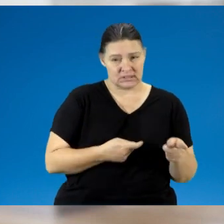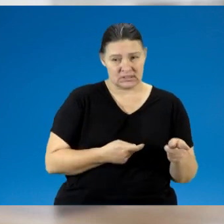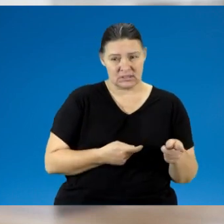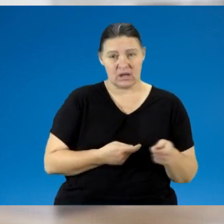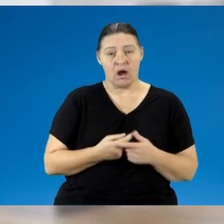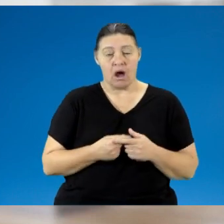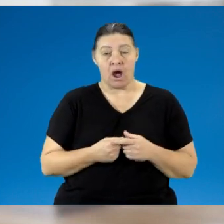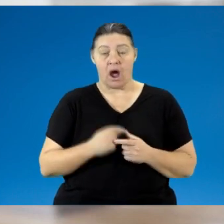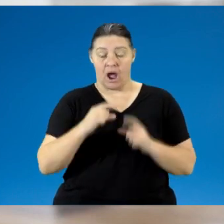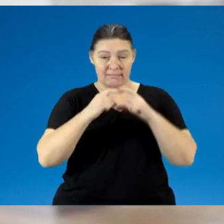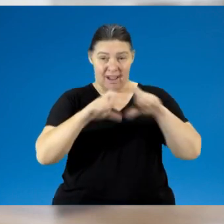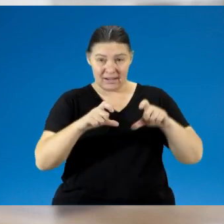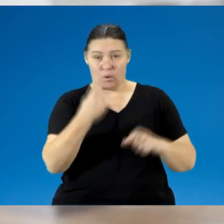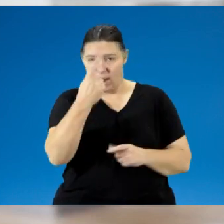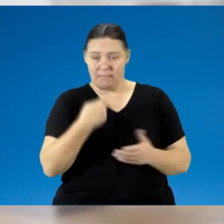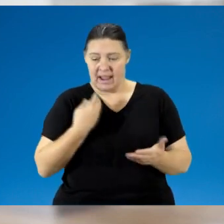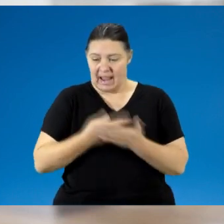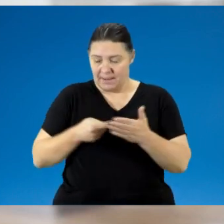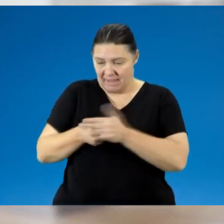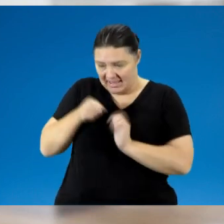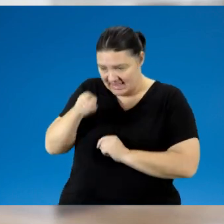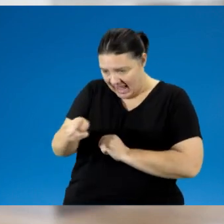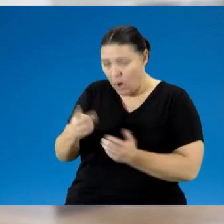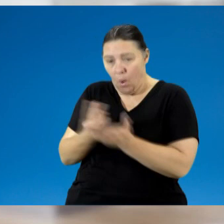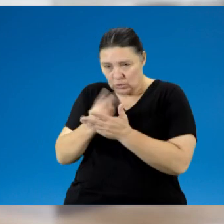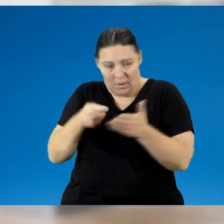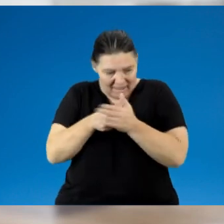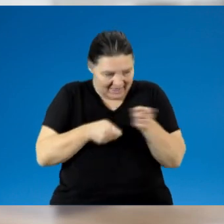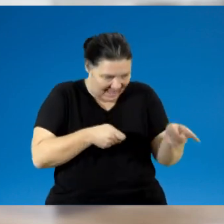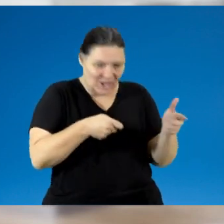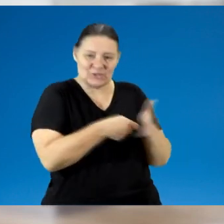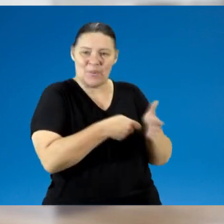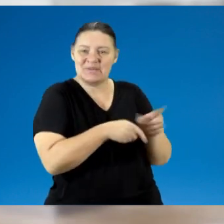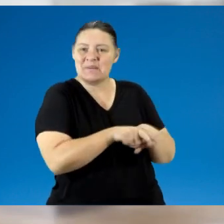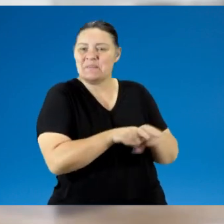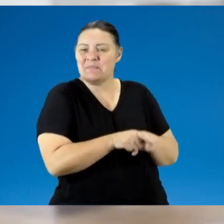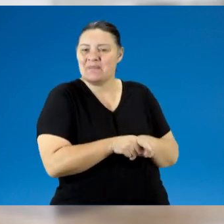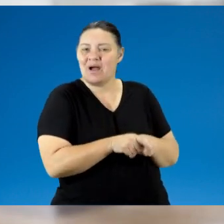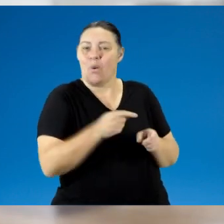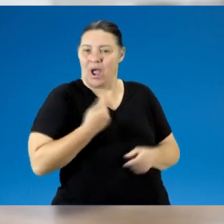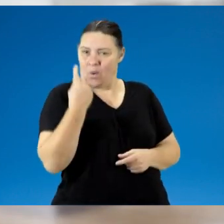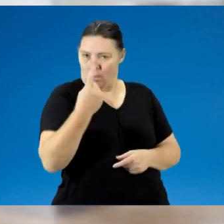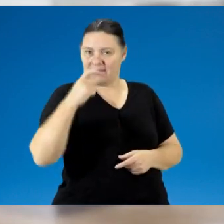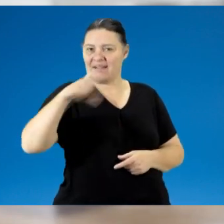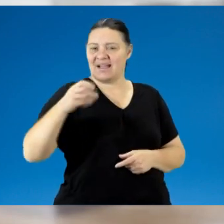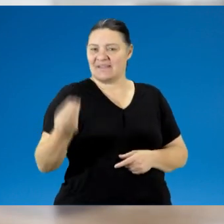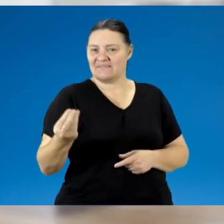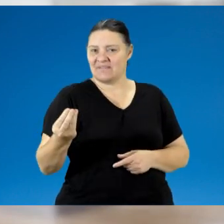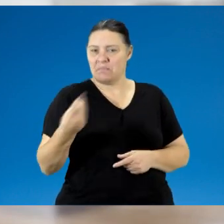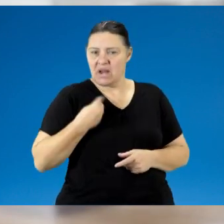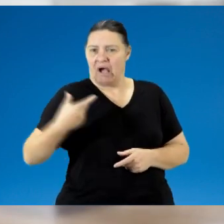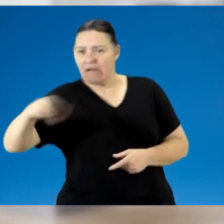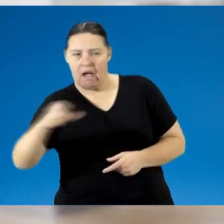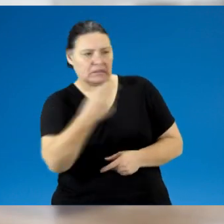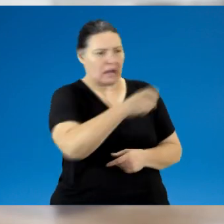that with one card, you are able to shop around in many shops. Why? It's because they have an agreement that let's share the customer so that we can be able